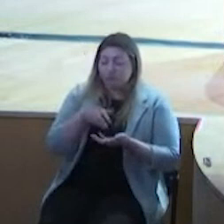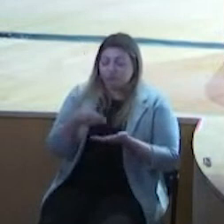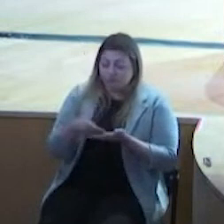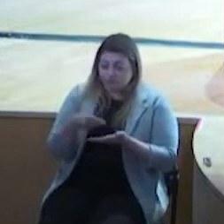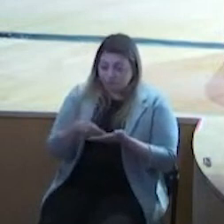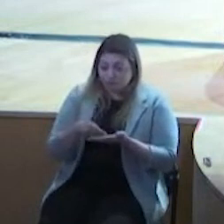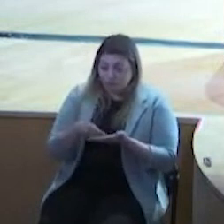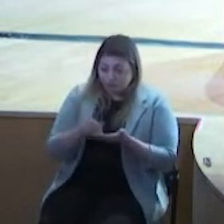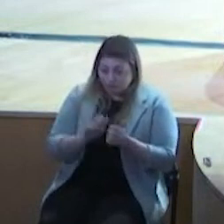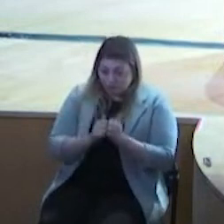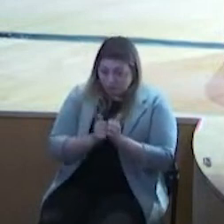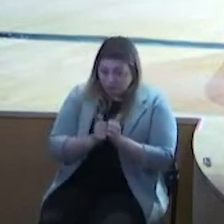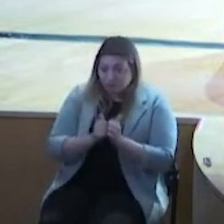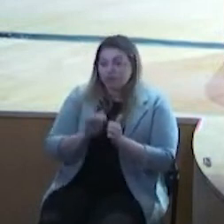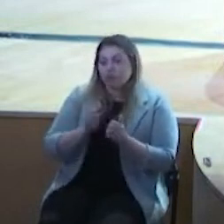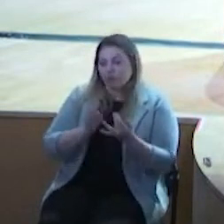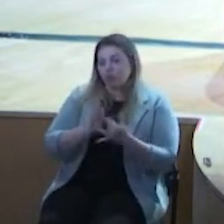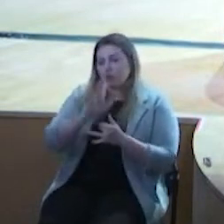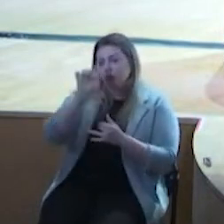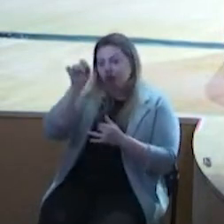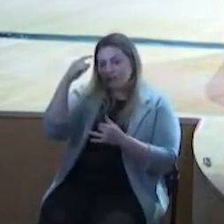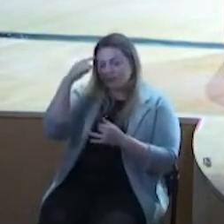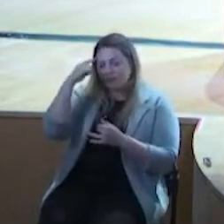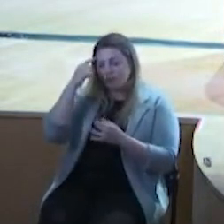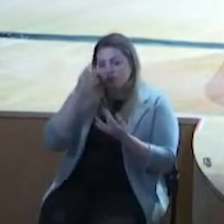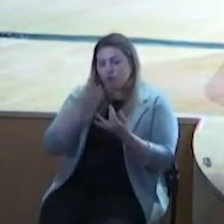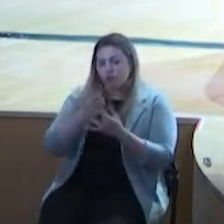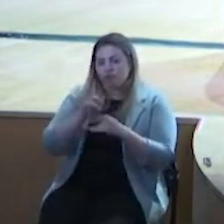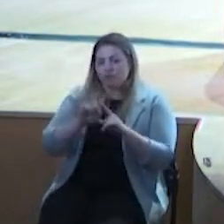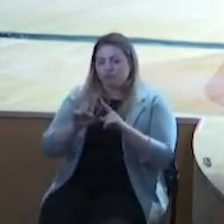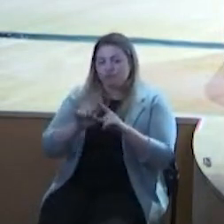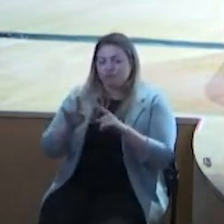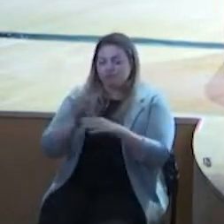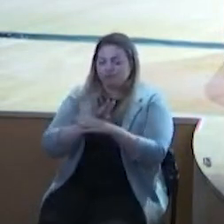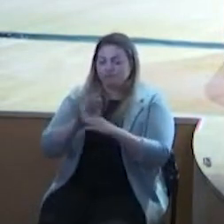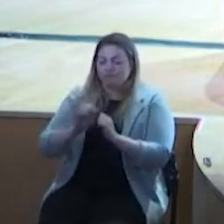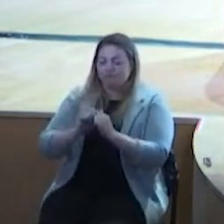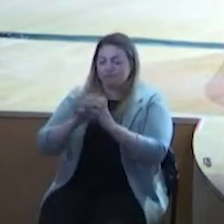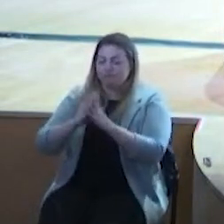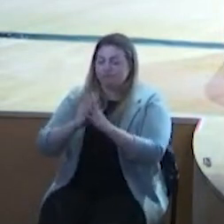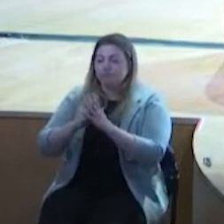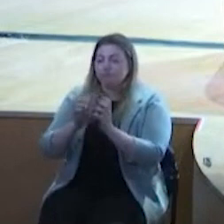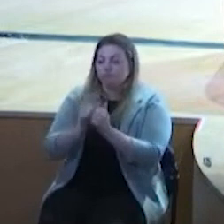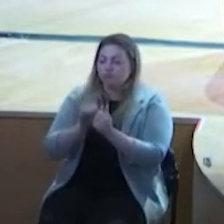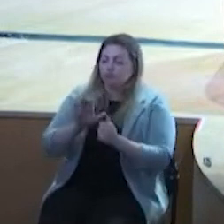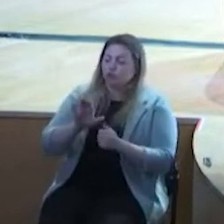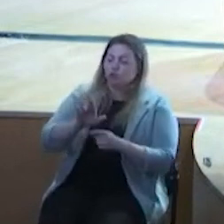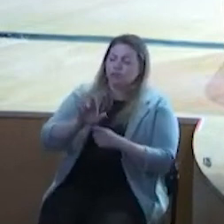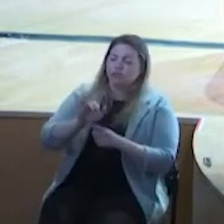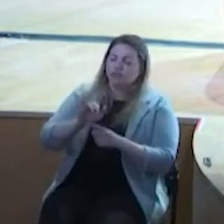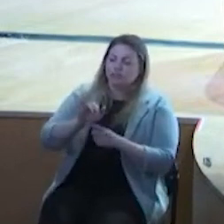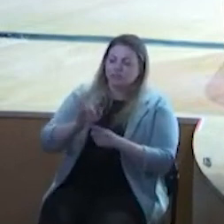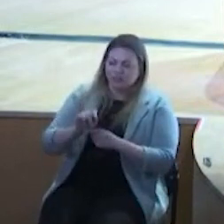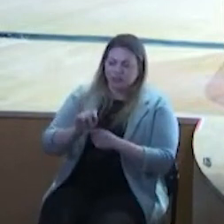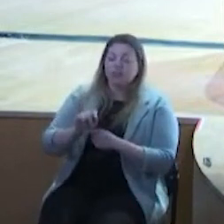funding to run our government through our enterprises with CRIT, the casino and